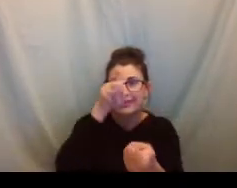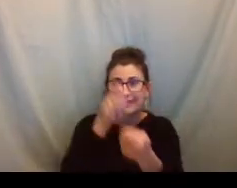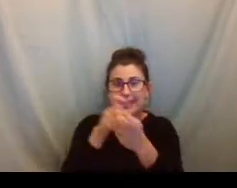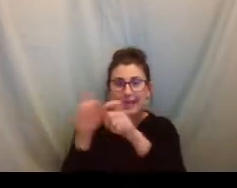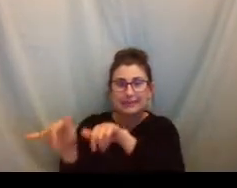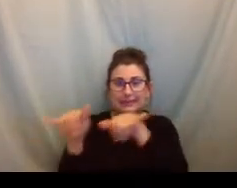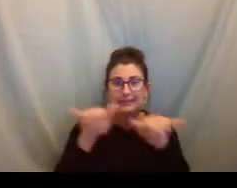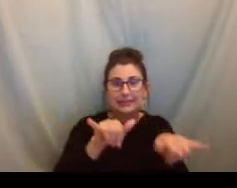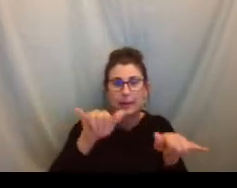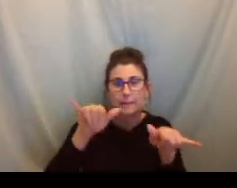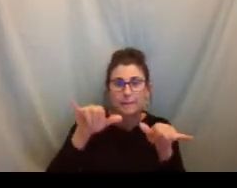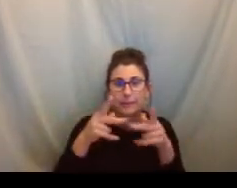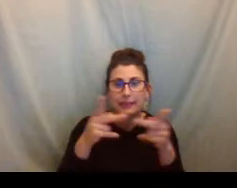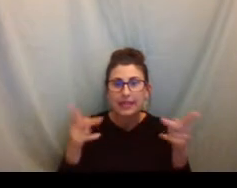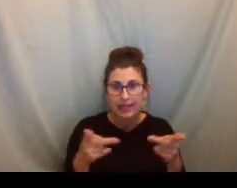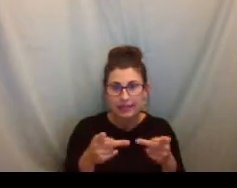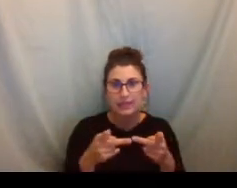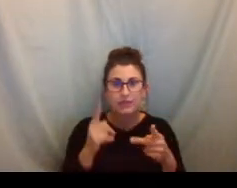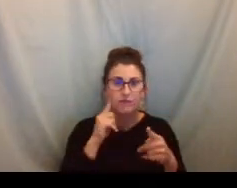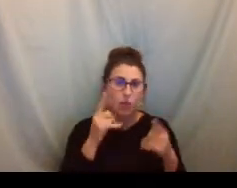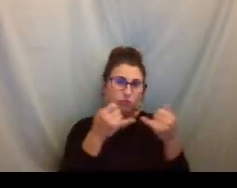position.